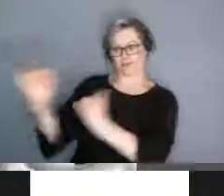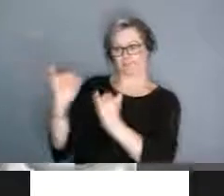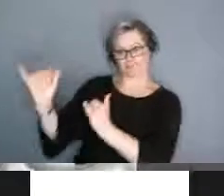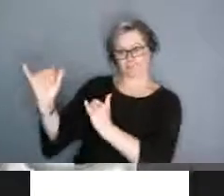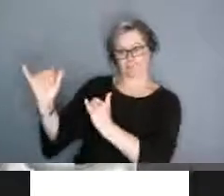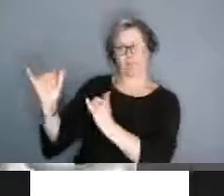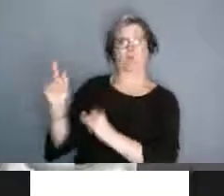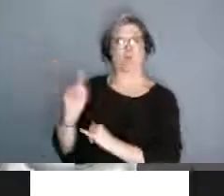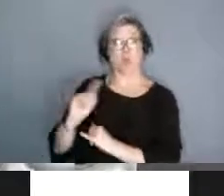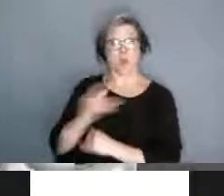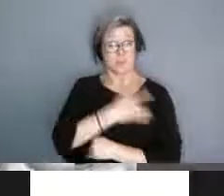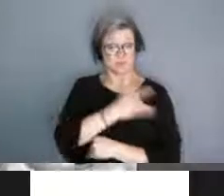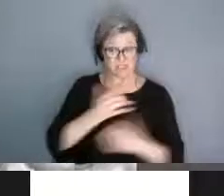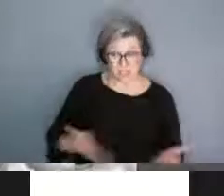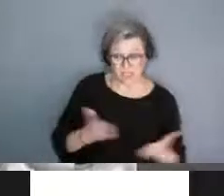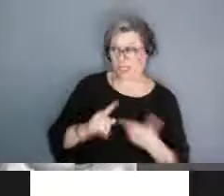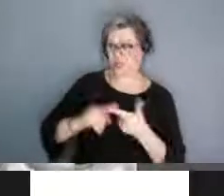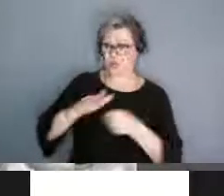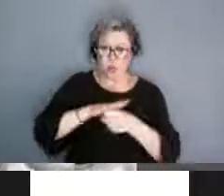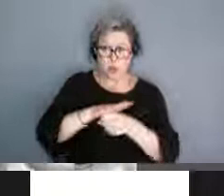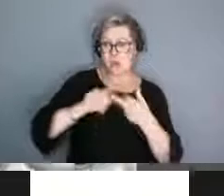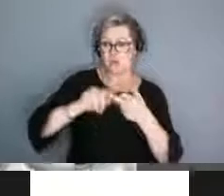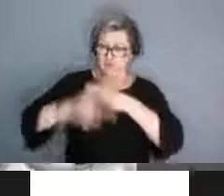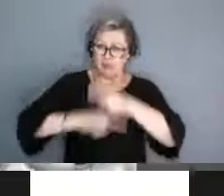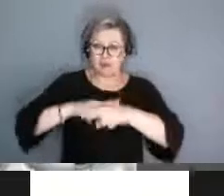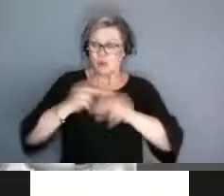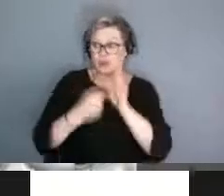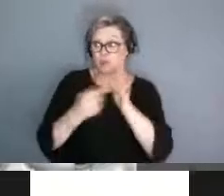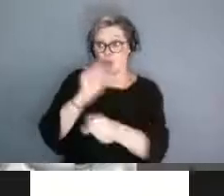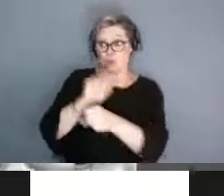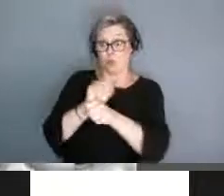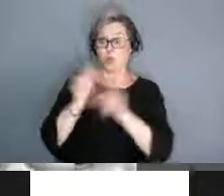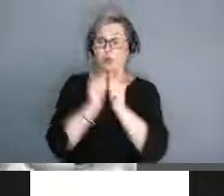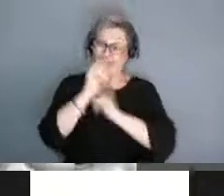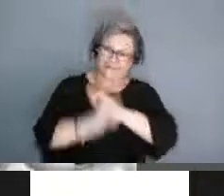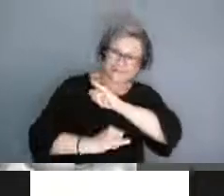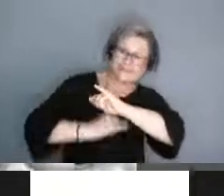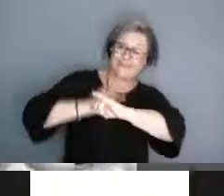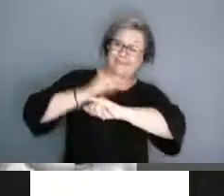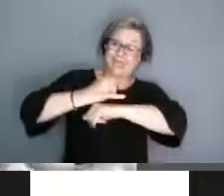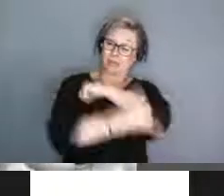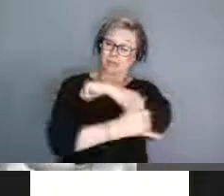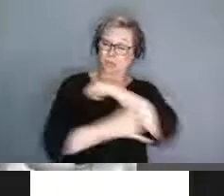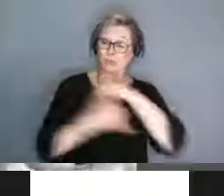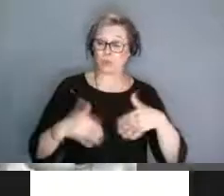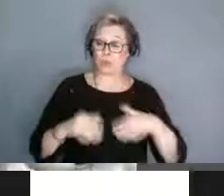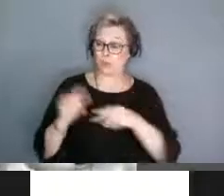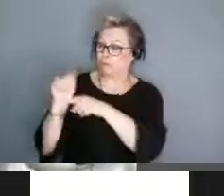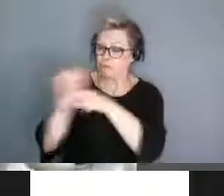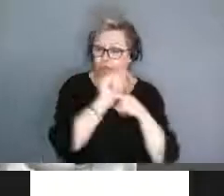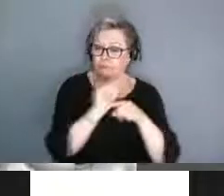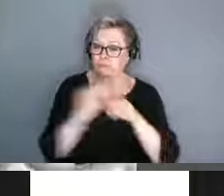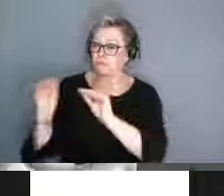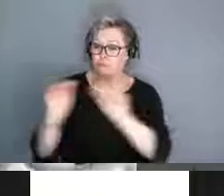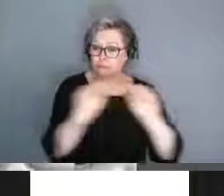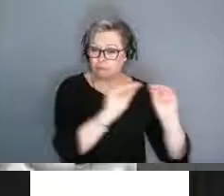local, and national level, as well as sometimes internationally. And we do these education training webinars on a regular